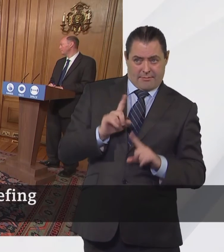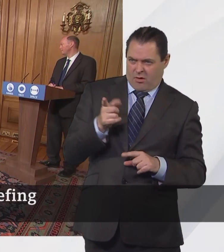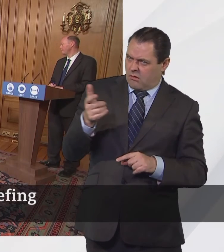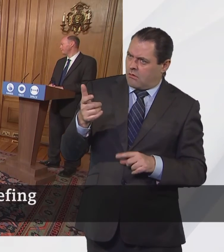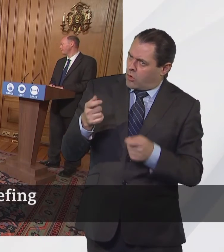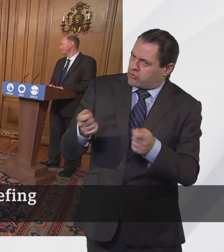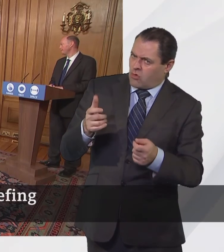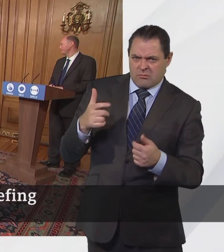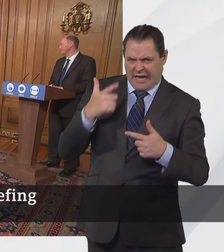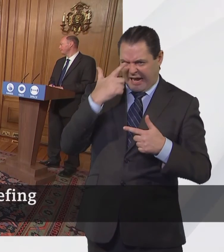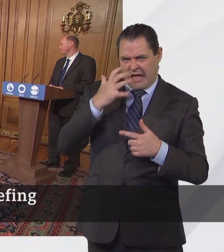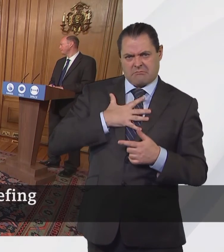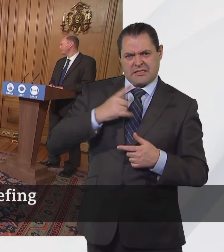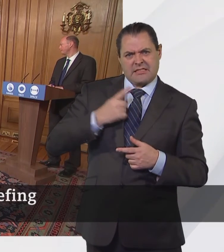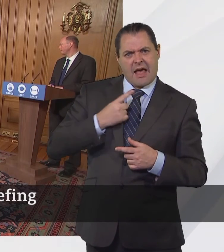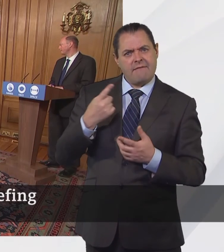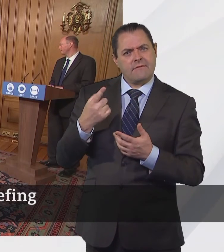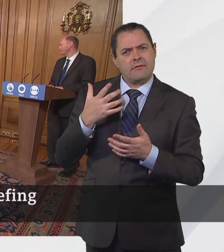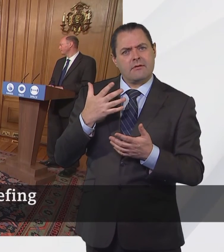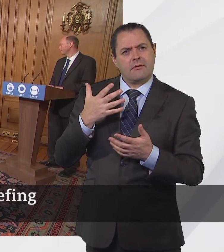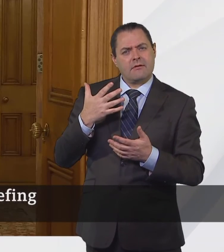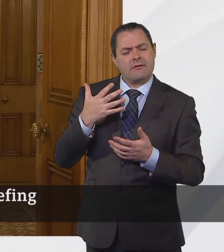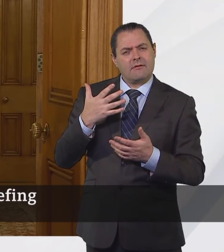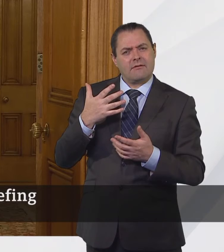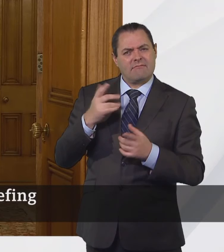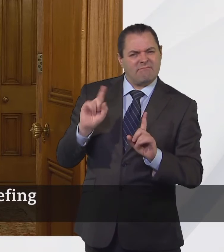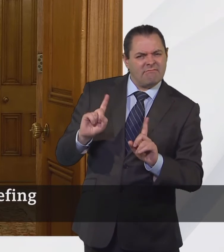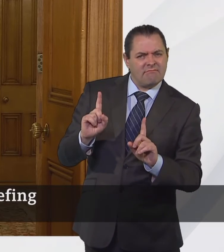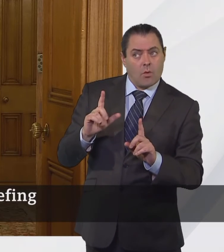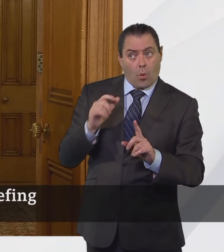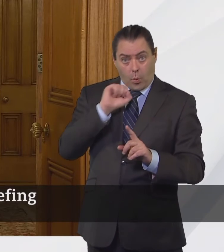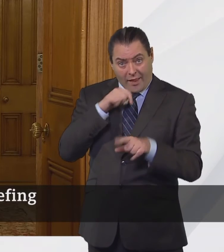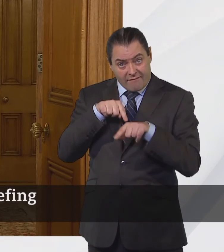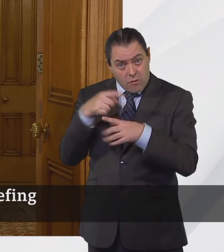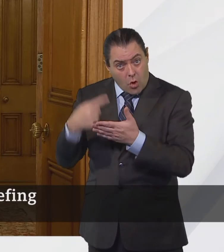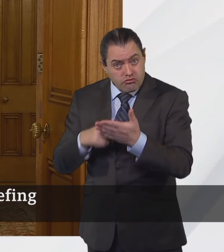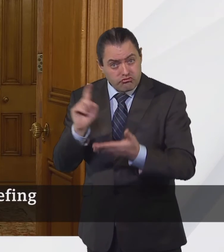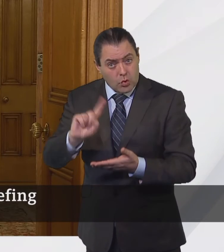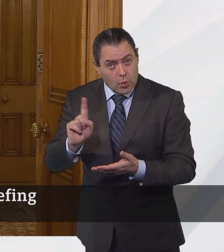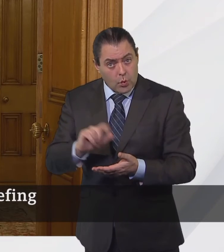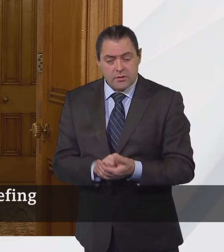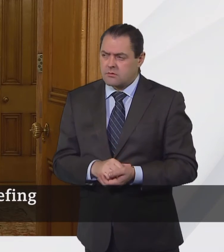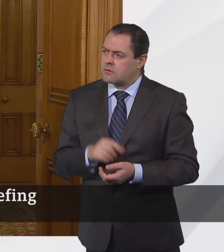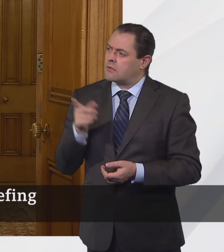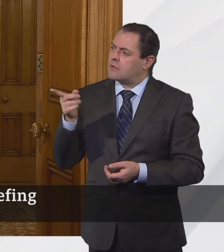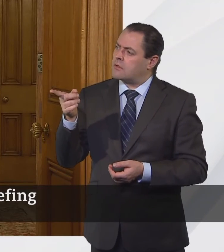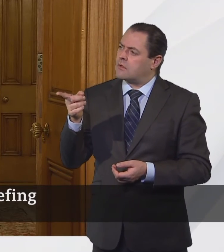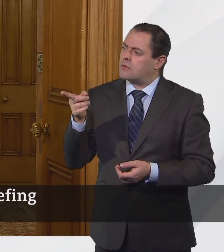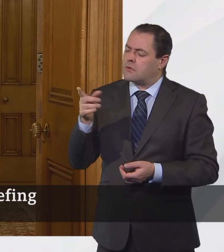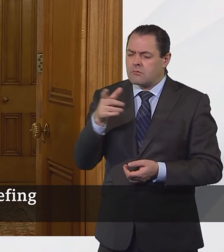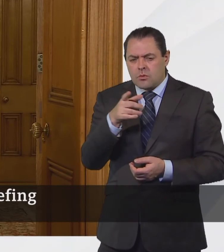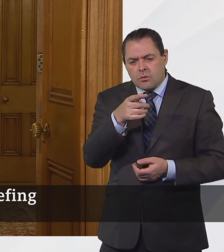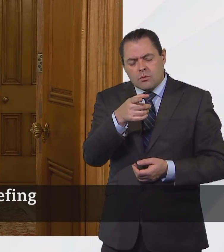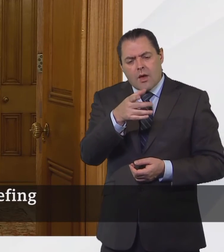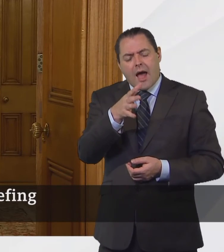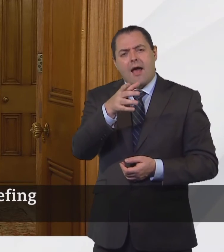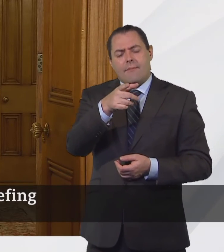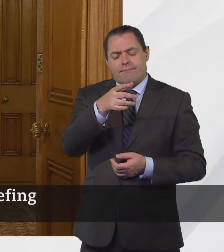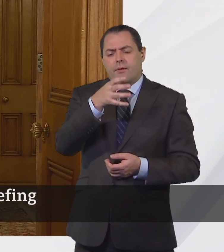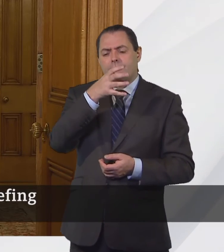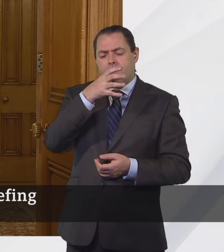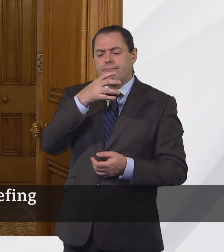question about businesses associated, I think you mean in the supply chains of the hospitality industry. You're quite right